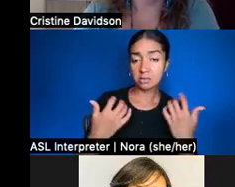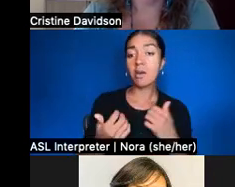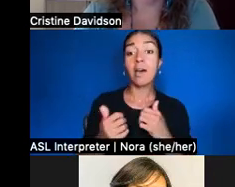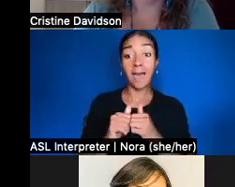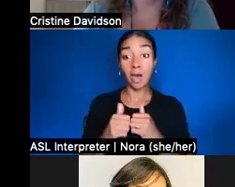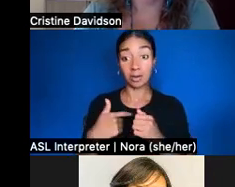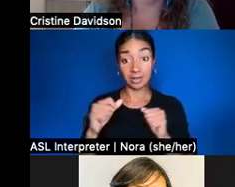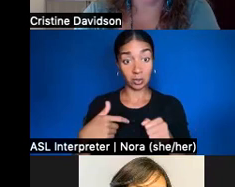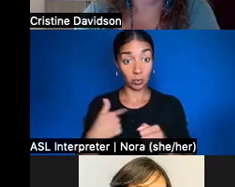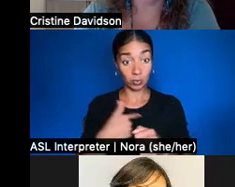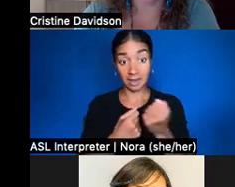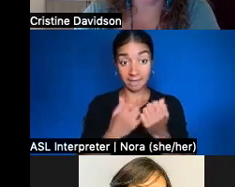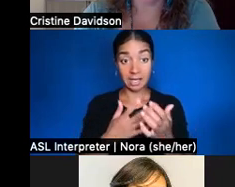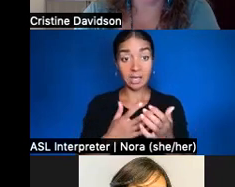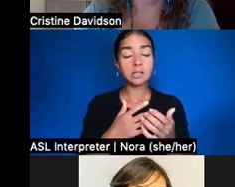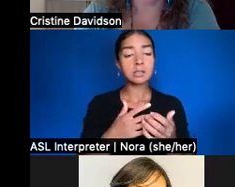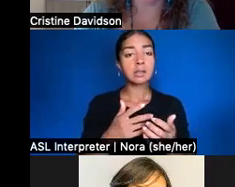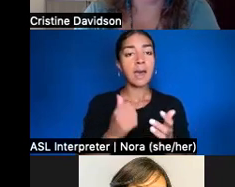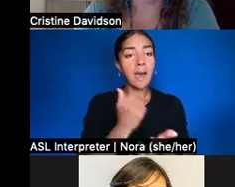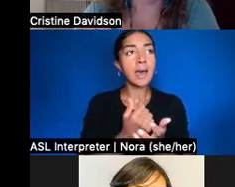How could we gain some understanding here?